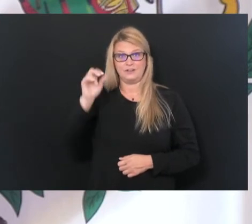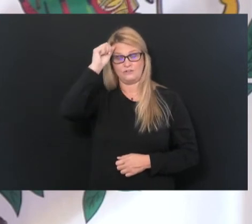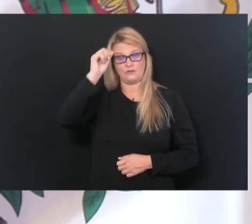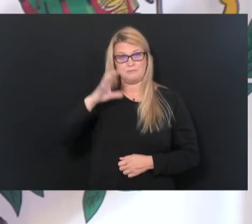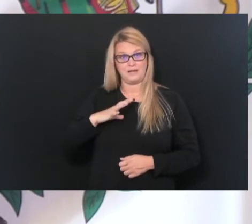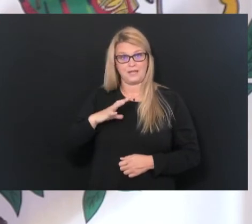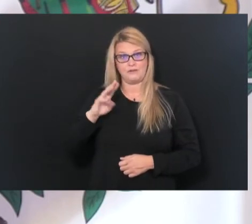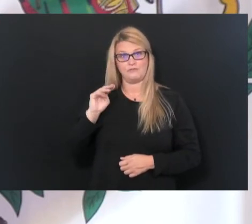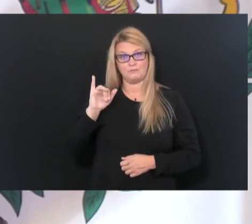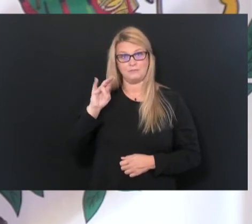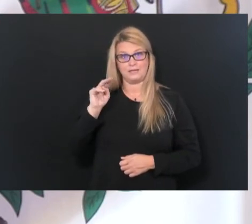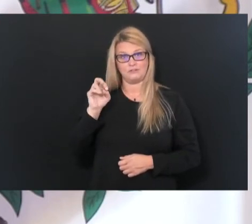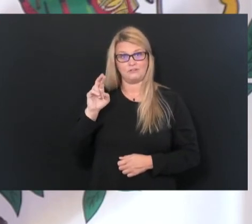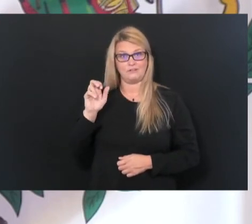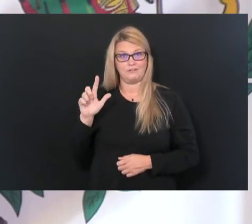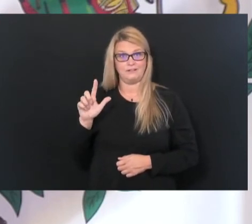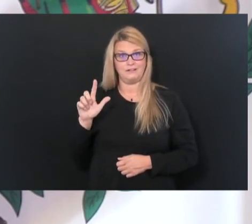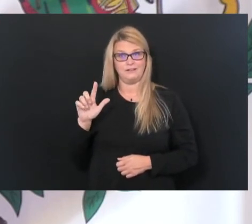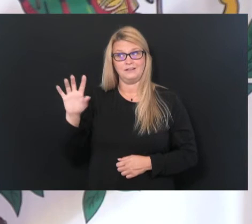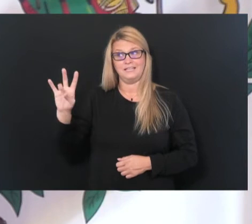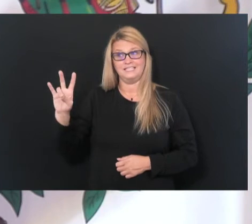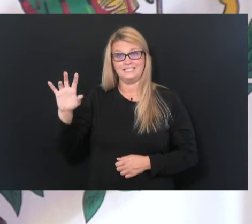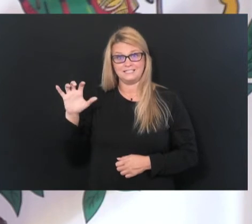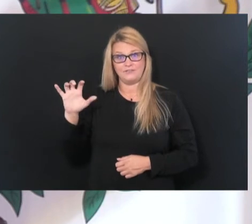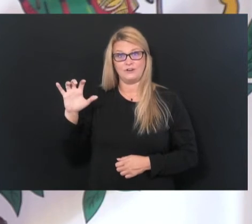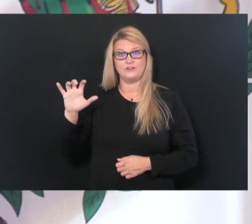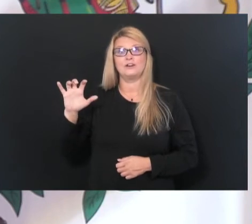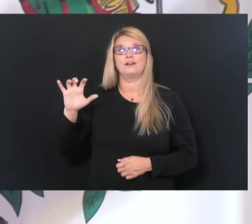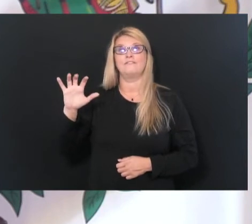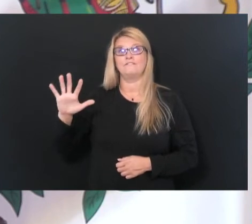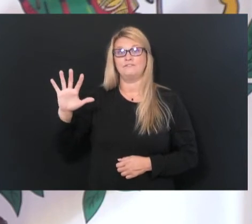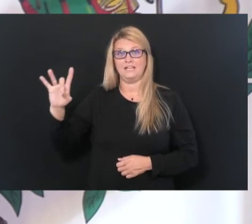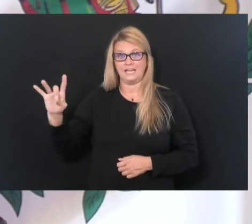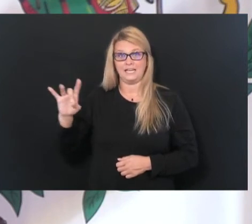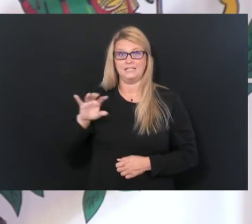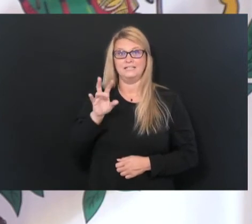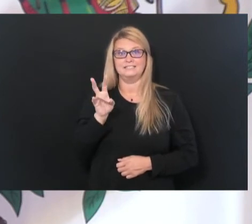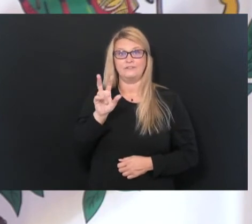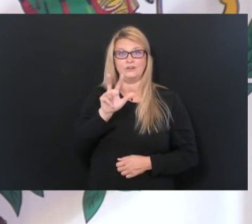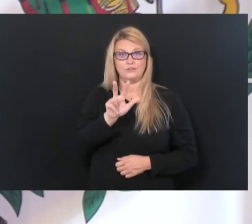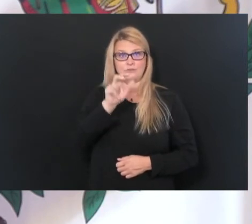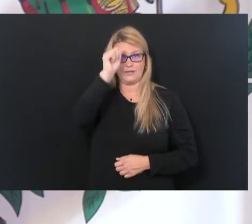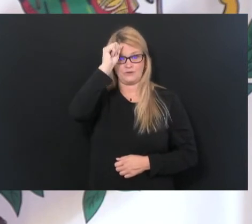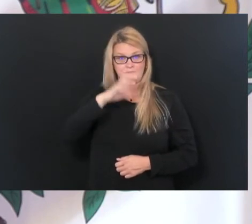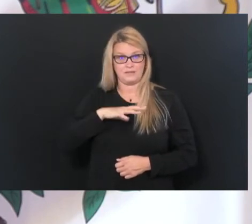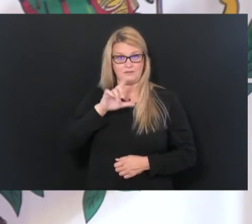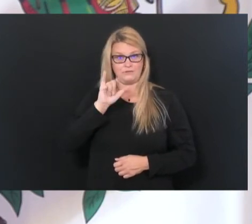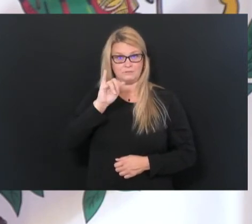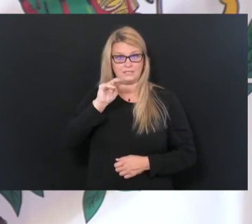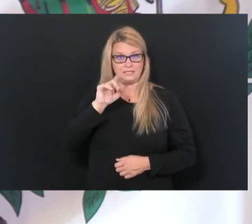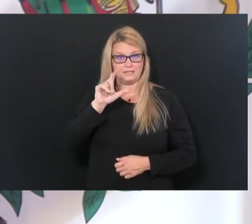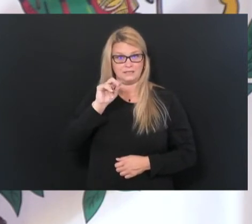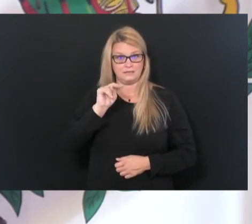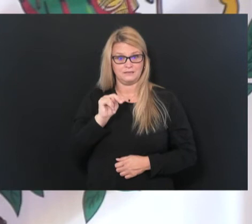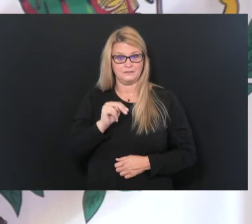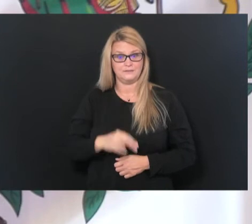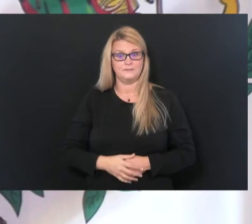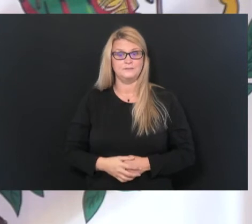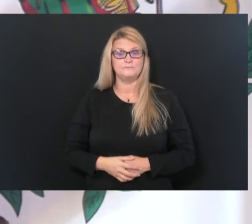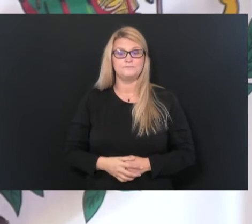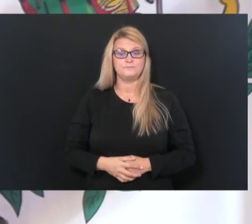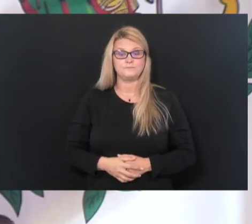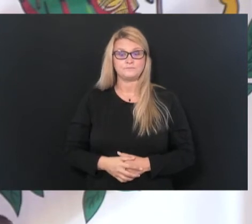from Mineral County. Our 758th death, a 73-year-old male from Lincoln County.